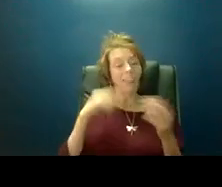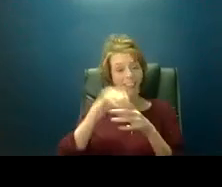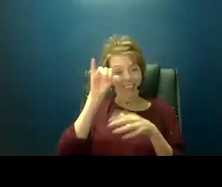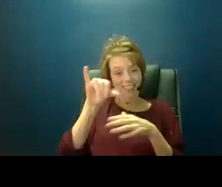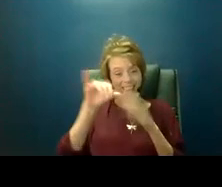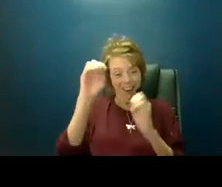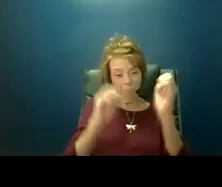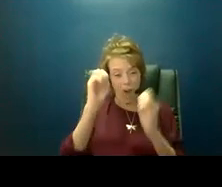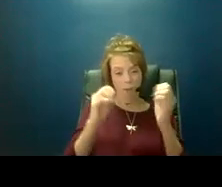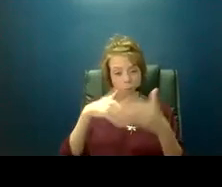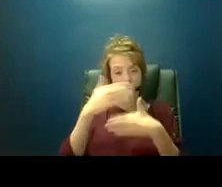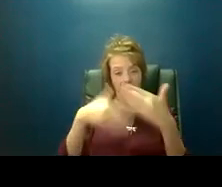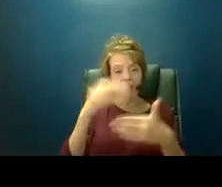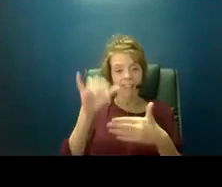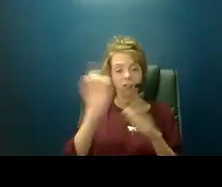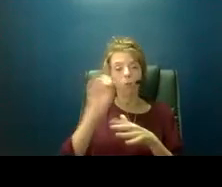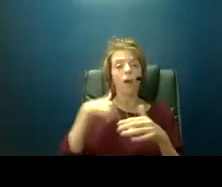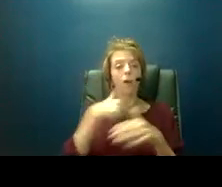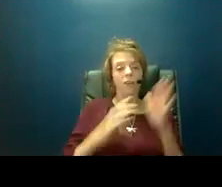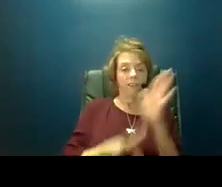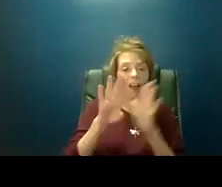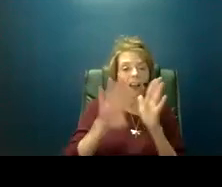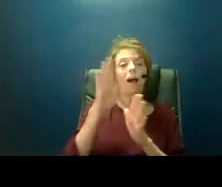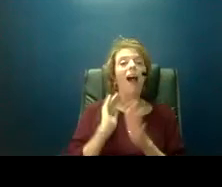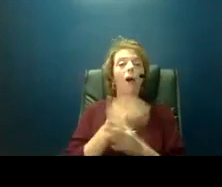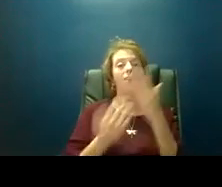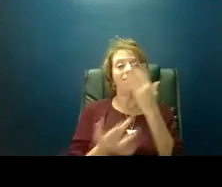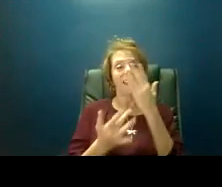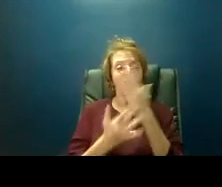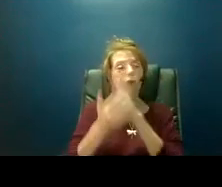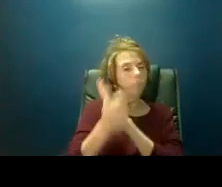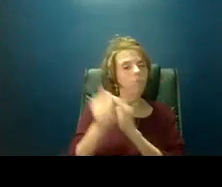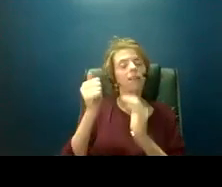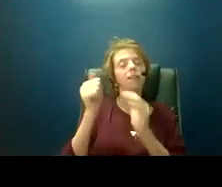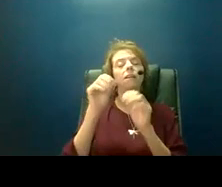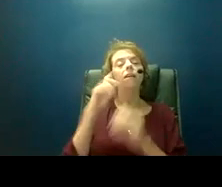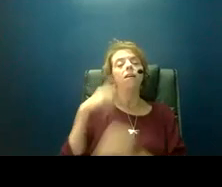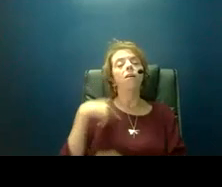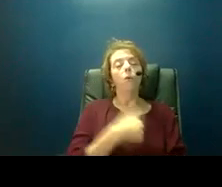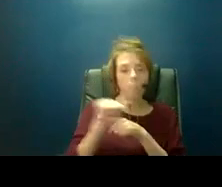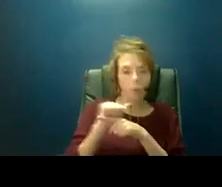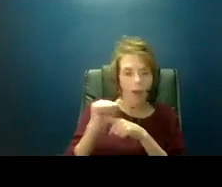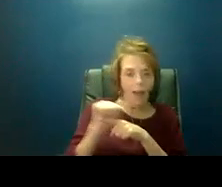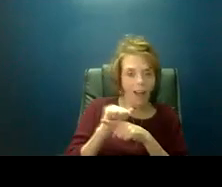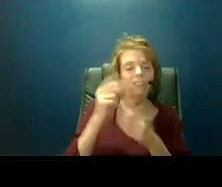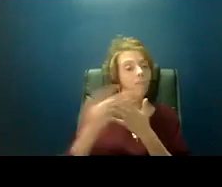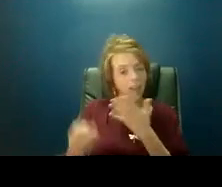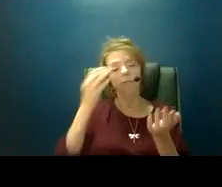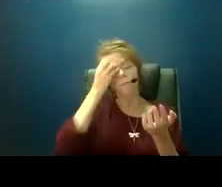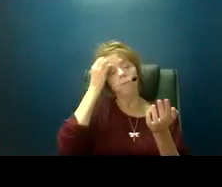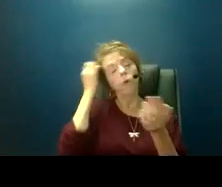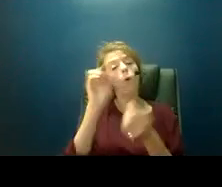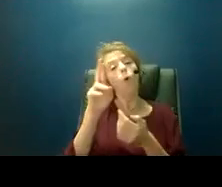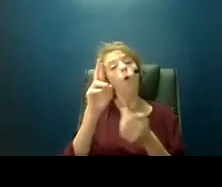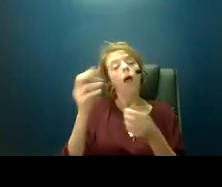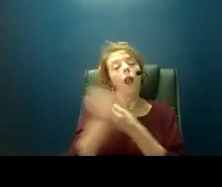experimenting process is where we develop our technical and craft skills. We practice failure, or I love